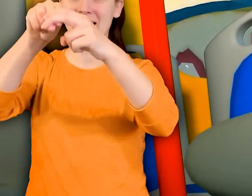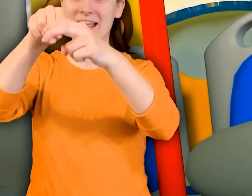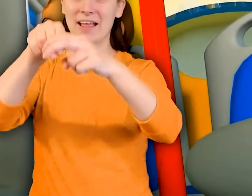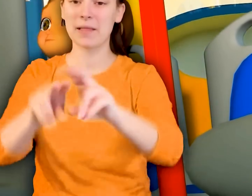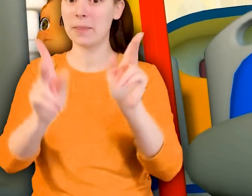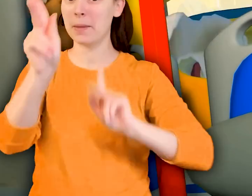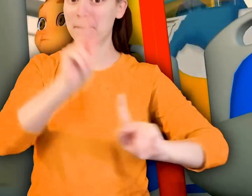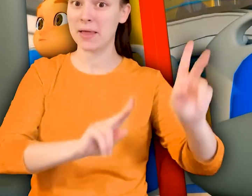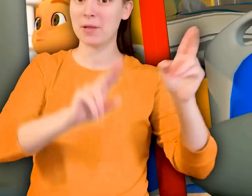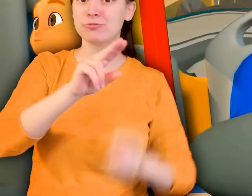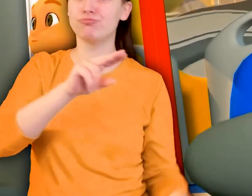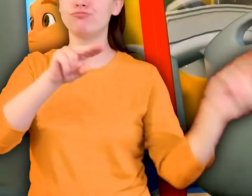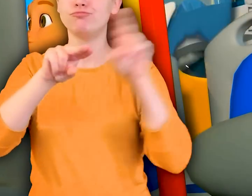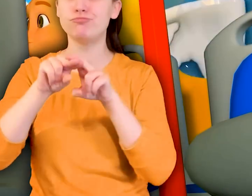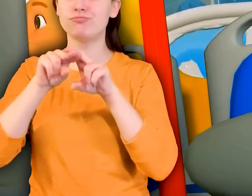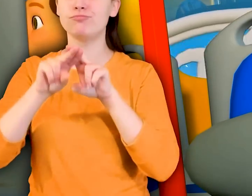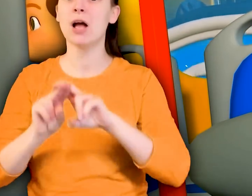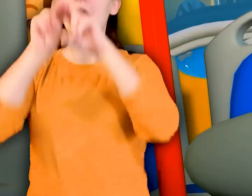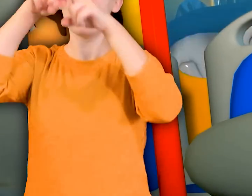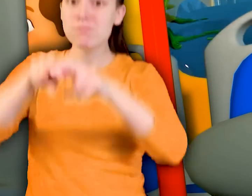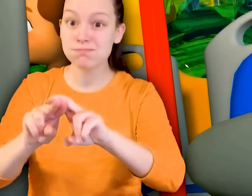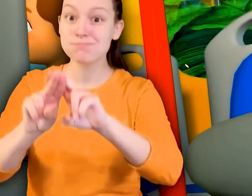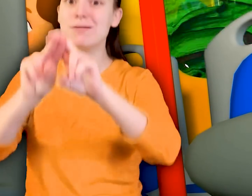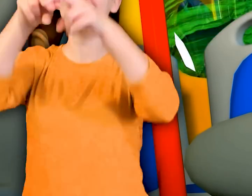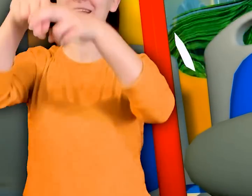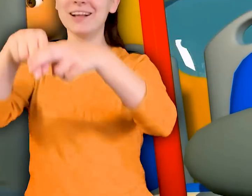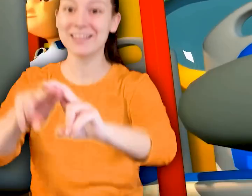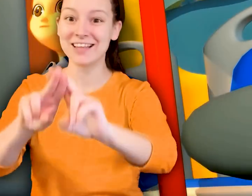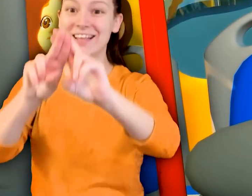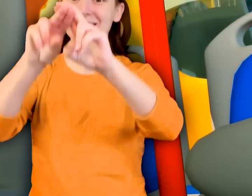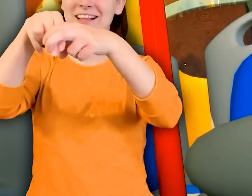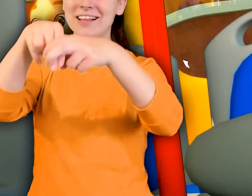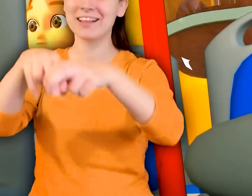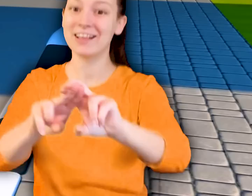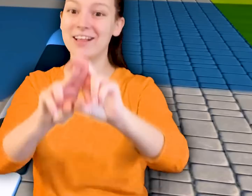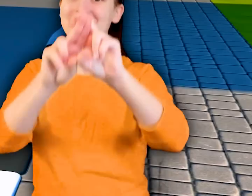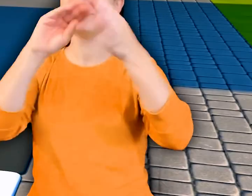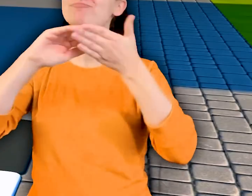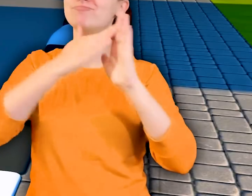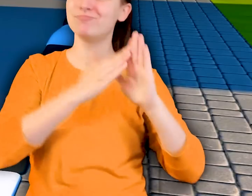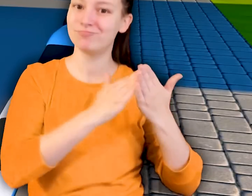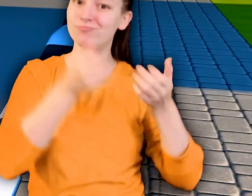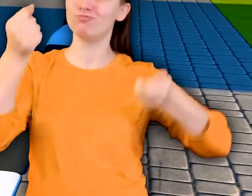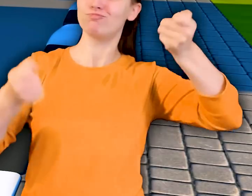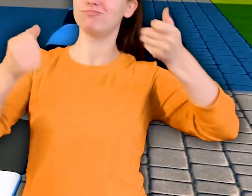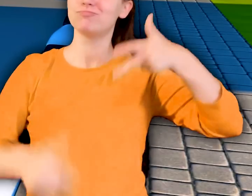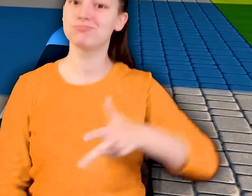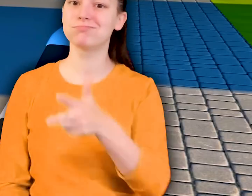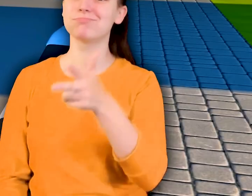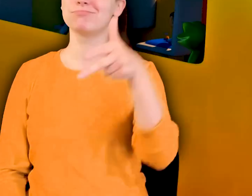up and down the people on the bus go up and down all